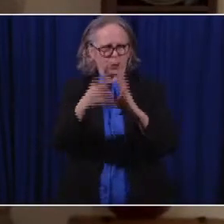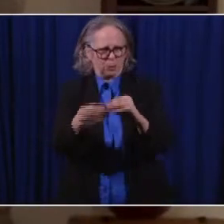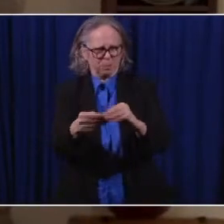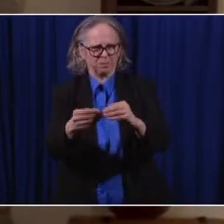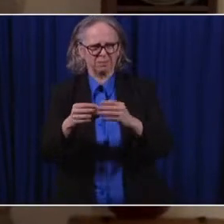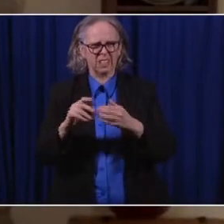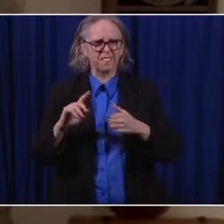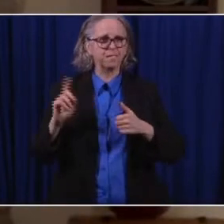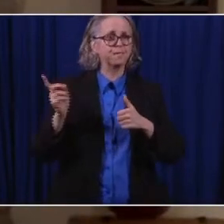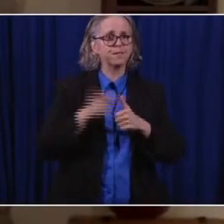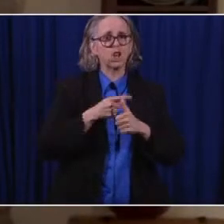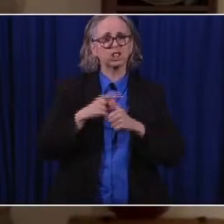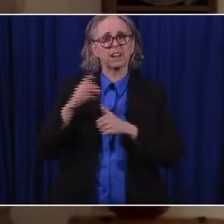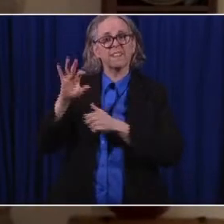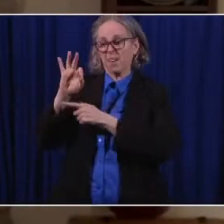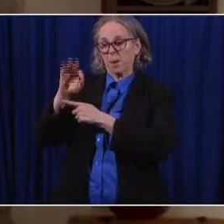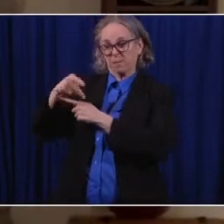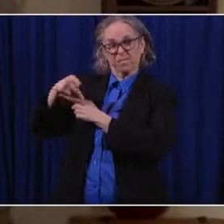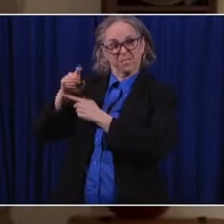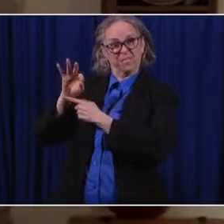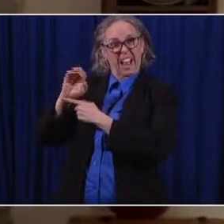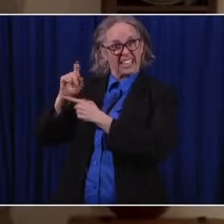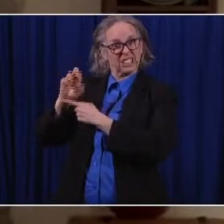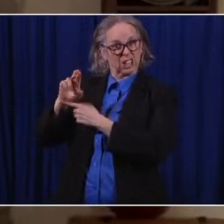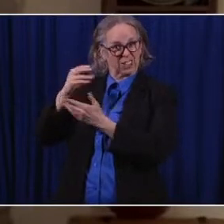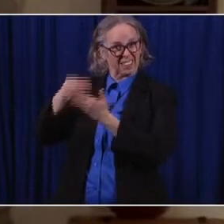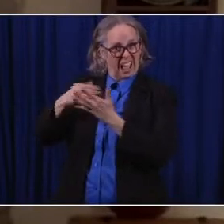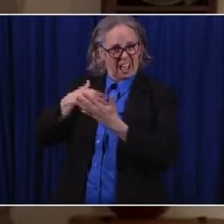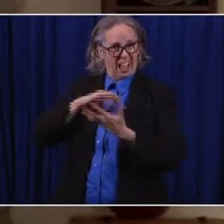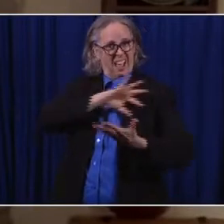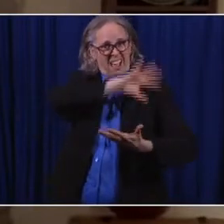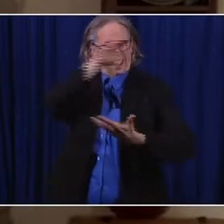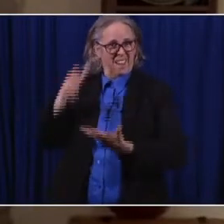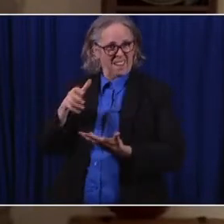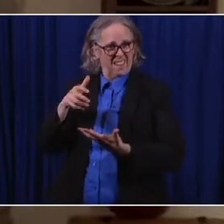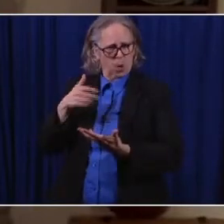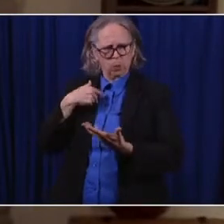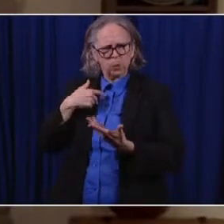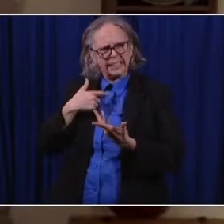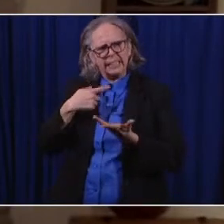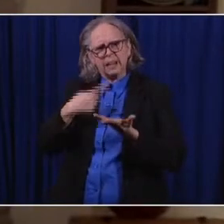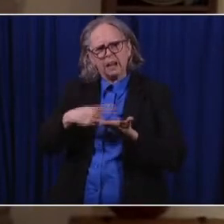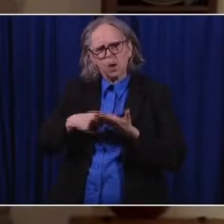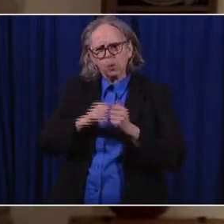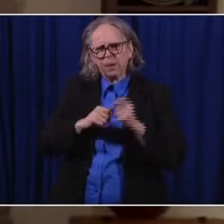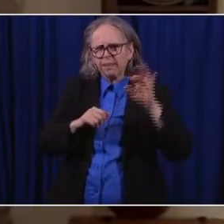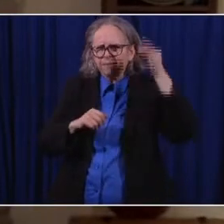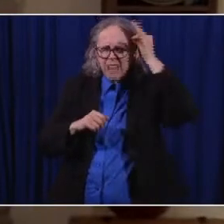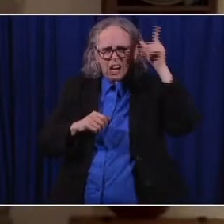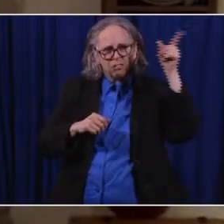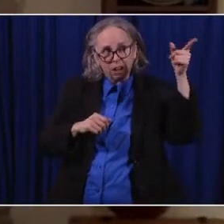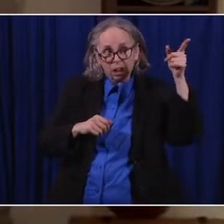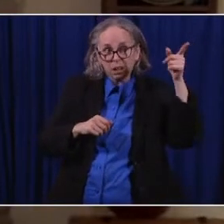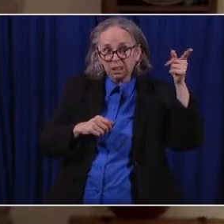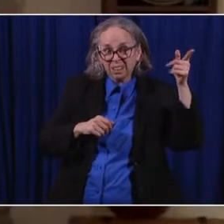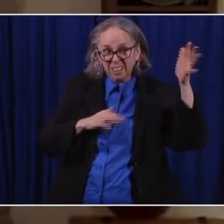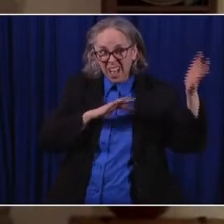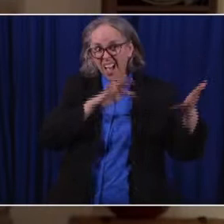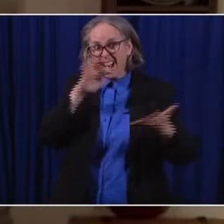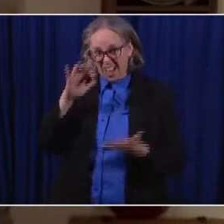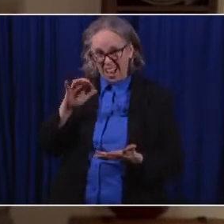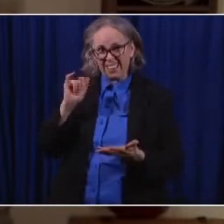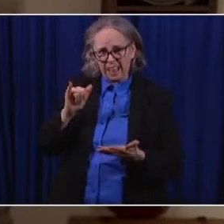Pfizer, the way it had been worked out with the federal government, most of those are going over to the pharmacies who are going to